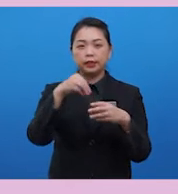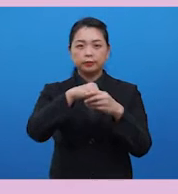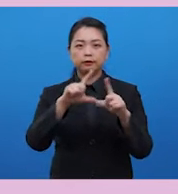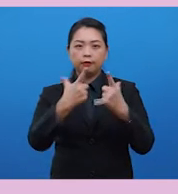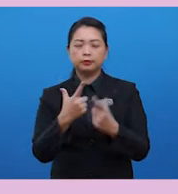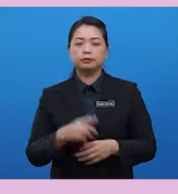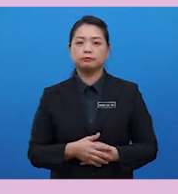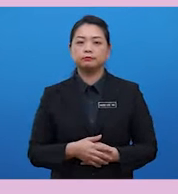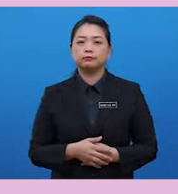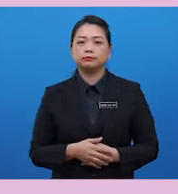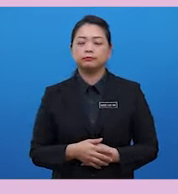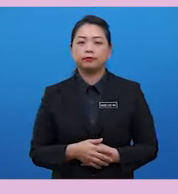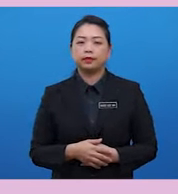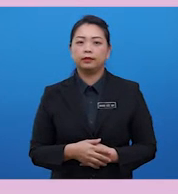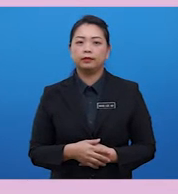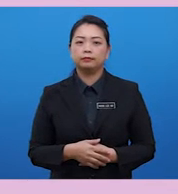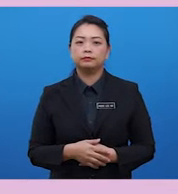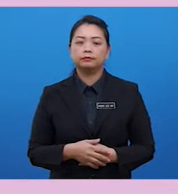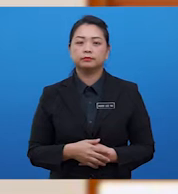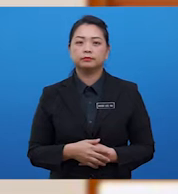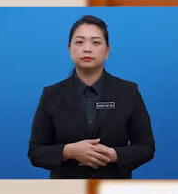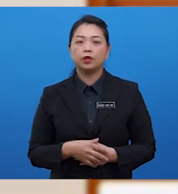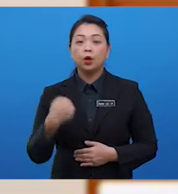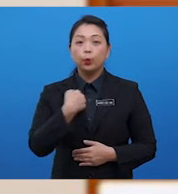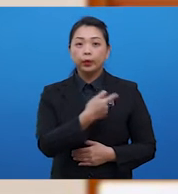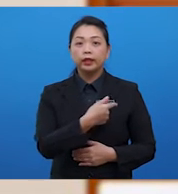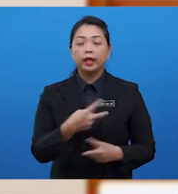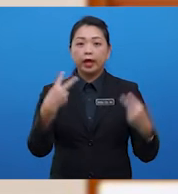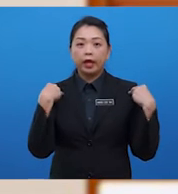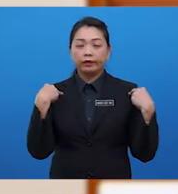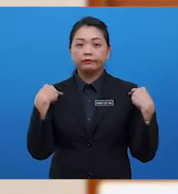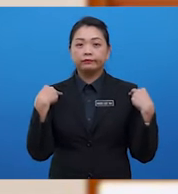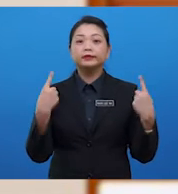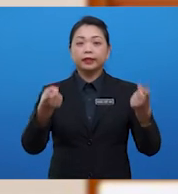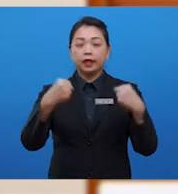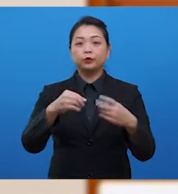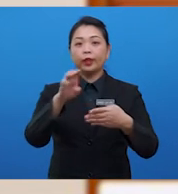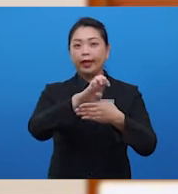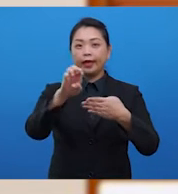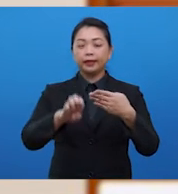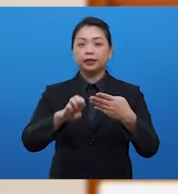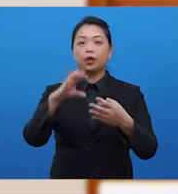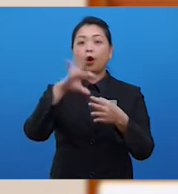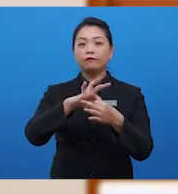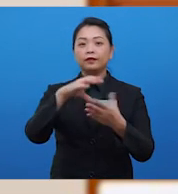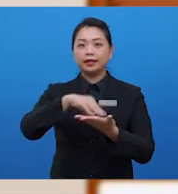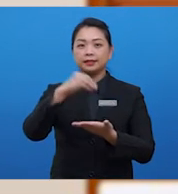class. This is the false statement. Now, we have come to the end of our lesson today.